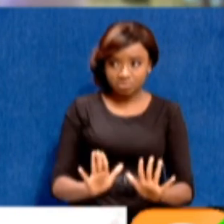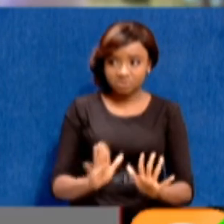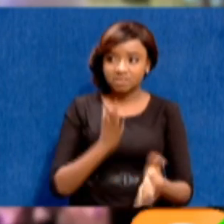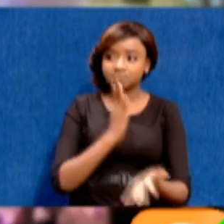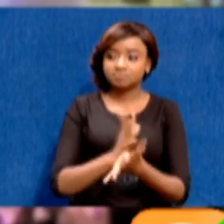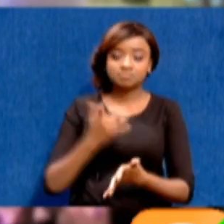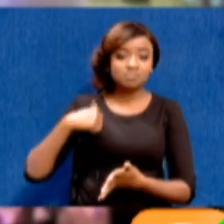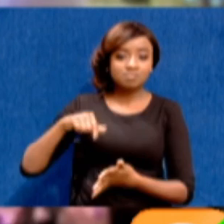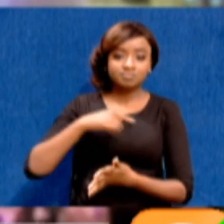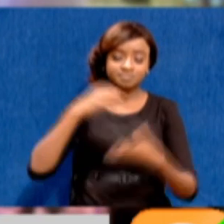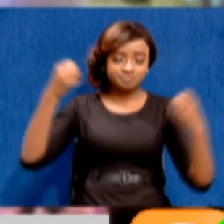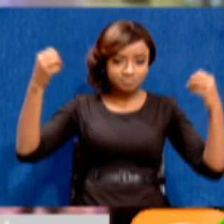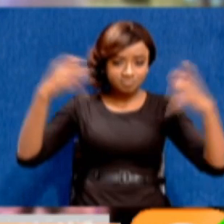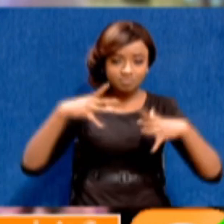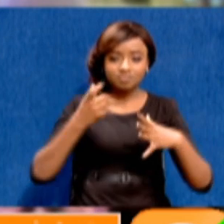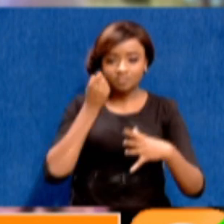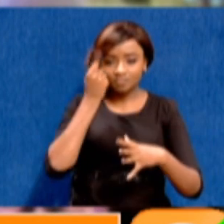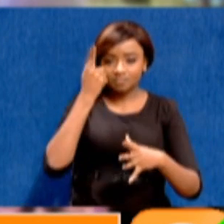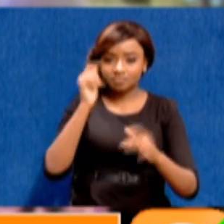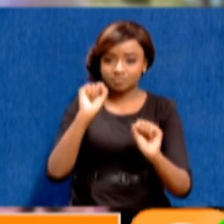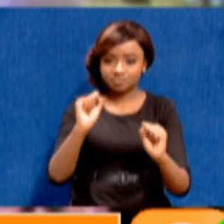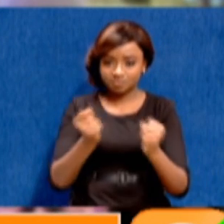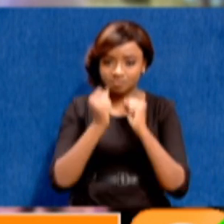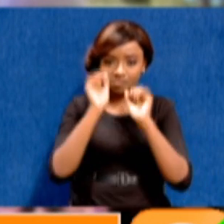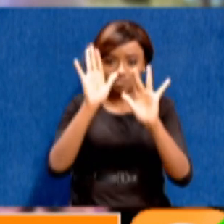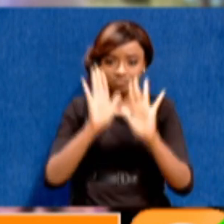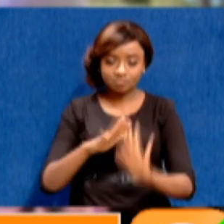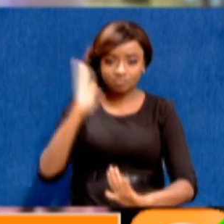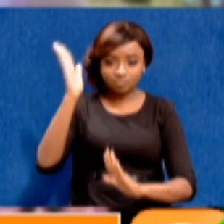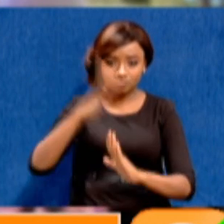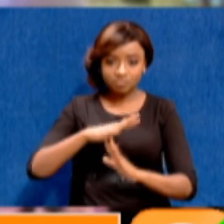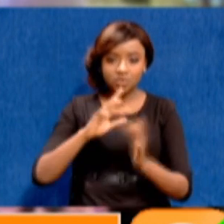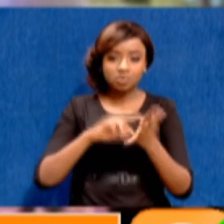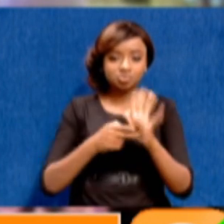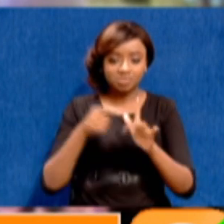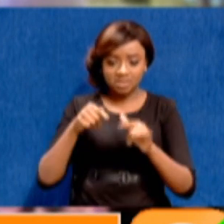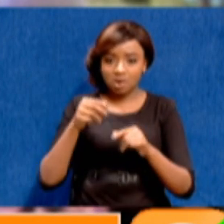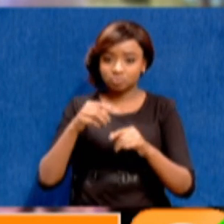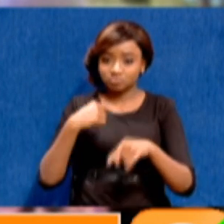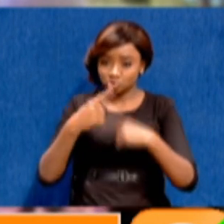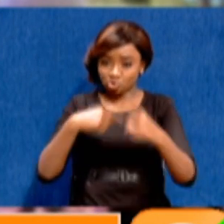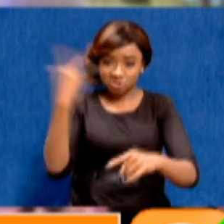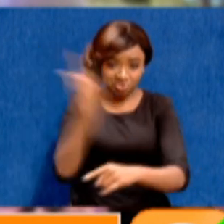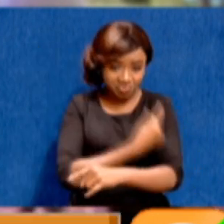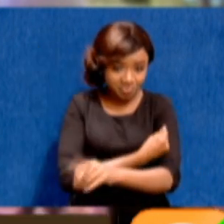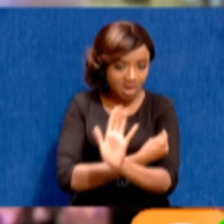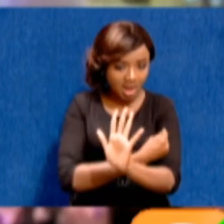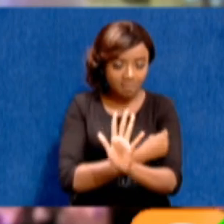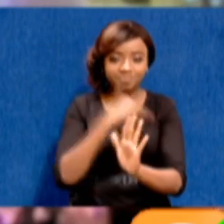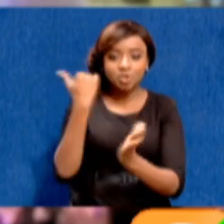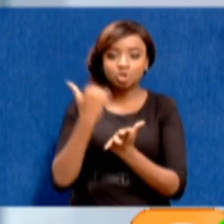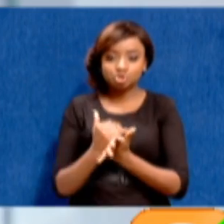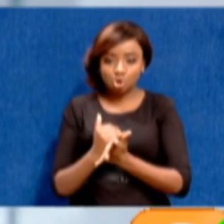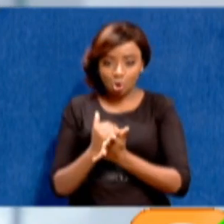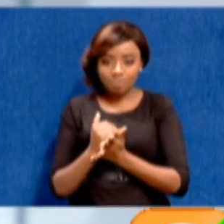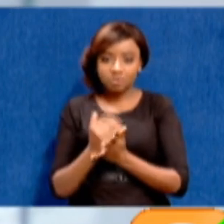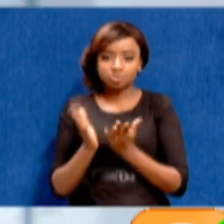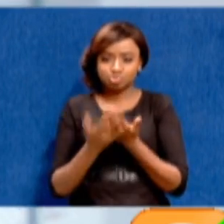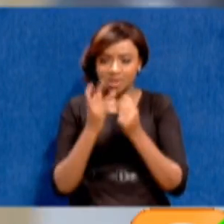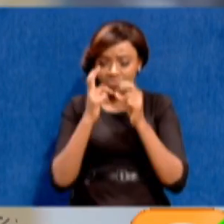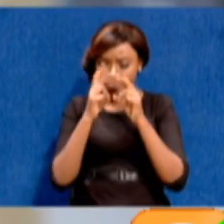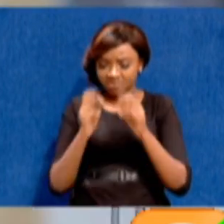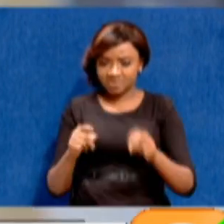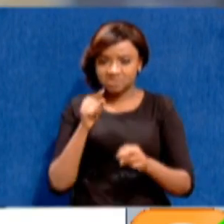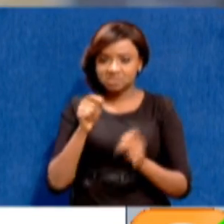"We're absolutely clear that safety comes first with the vaccine. So there's been a pause while they investigate an incident.